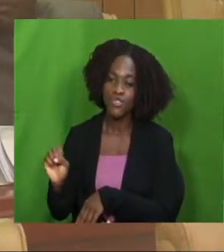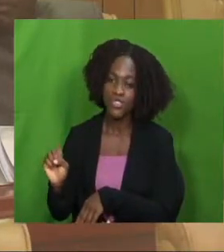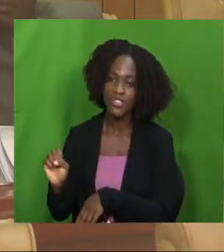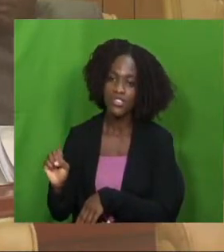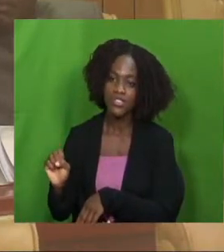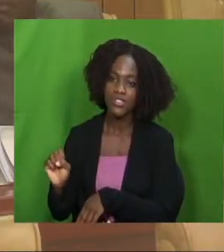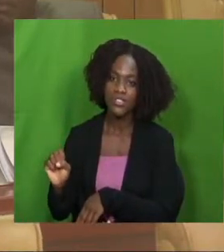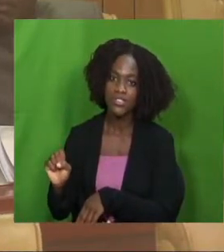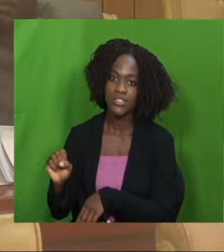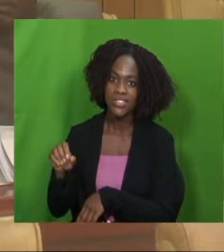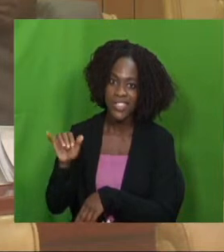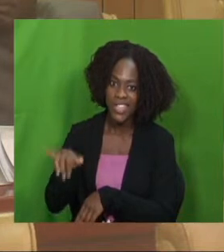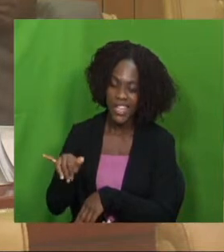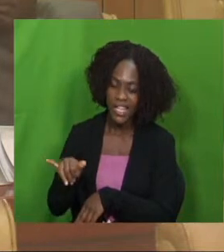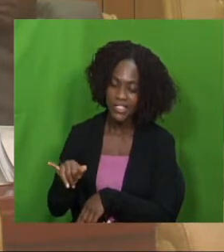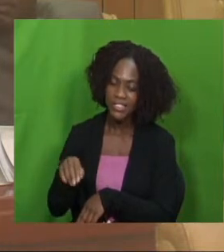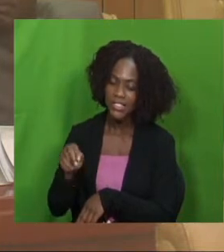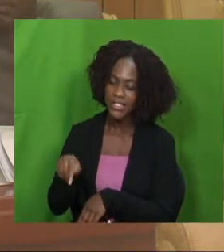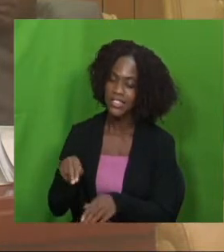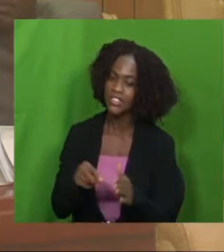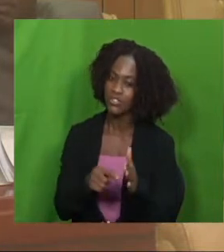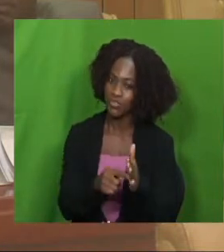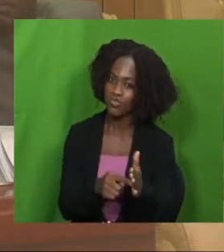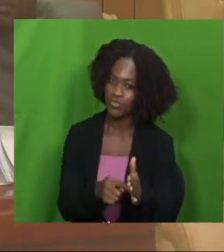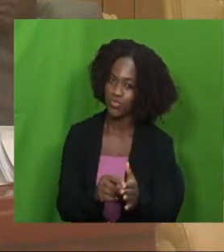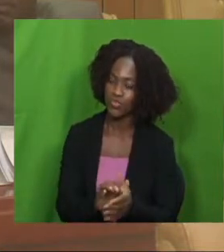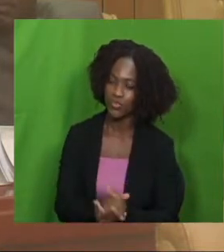must reflect.